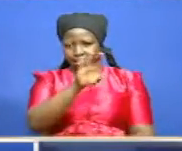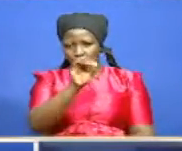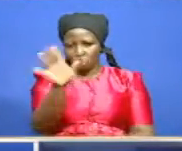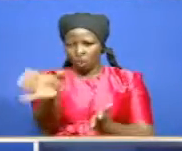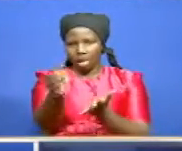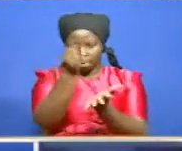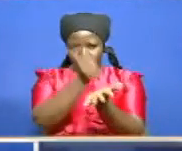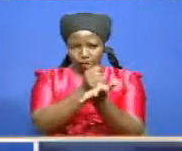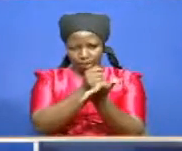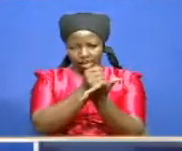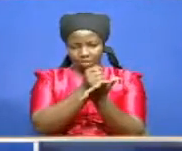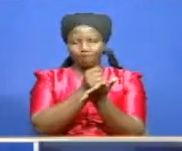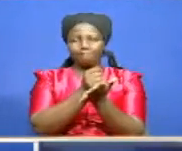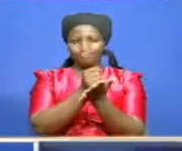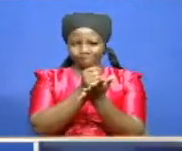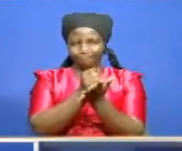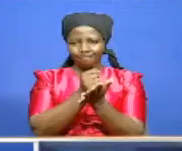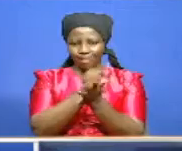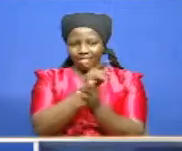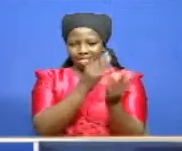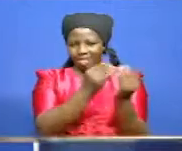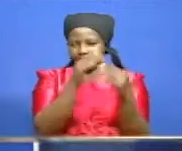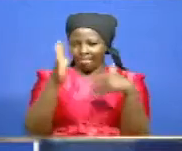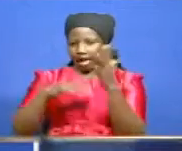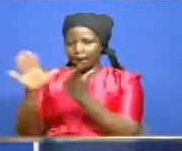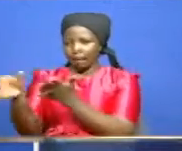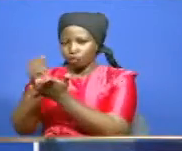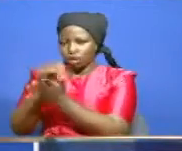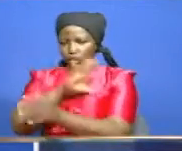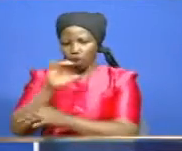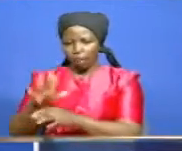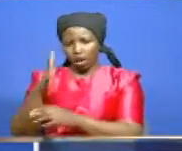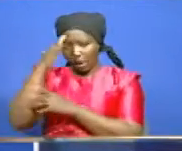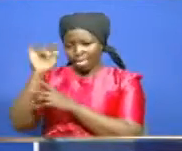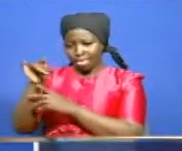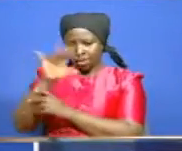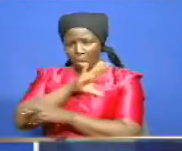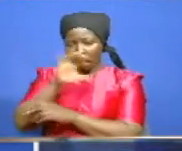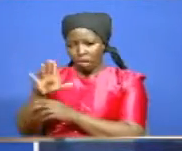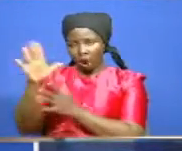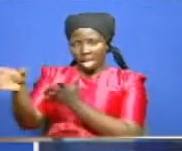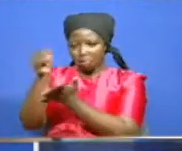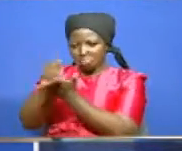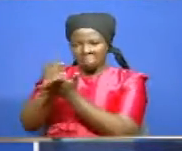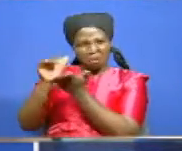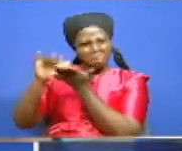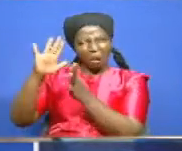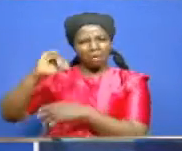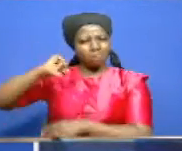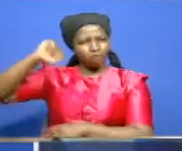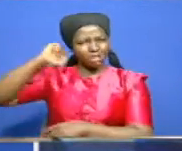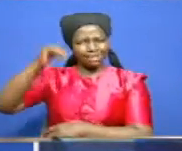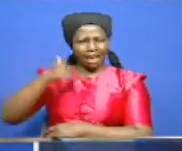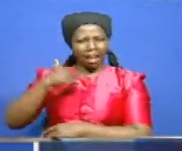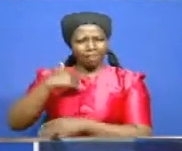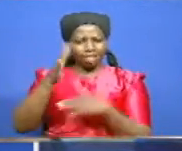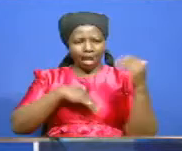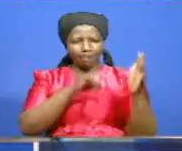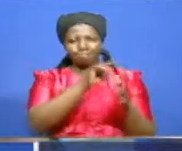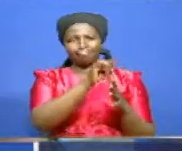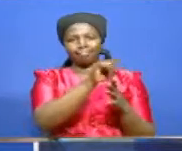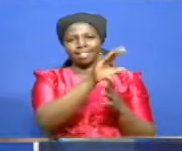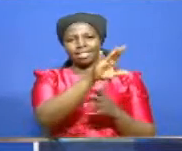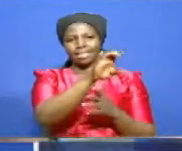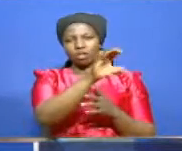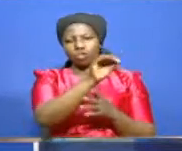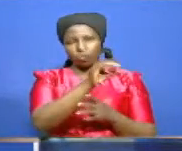of secretariat, as opposed to the commissioners, because the recruitment of the commissioner is more political than that of the secretariat. Suleiman